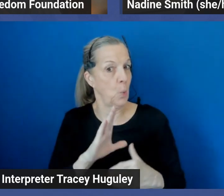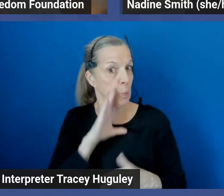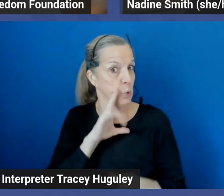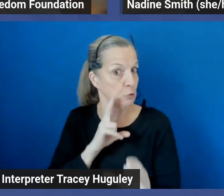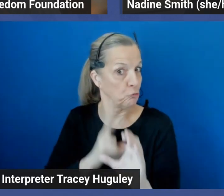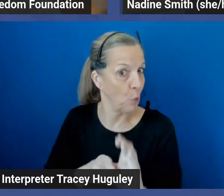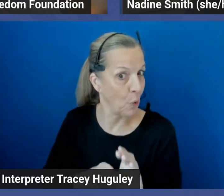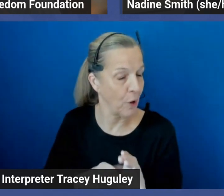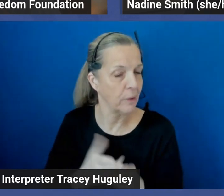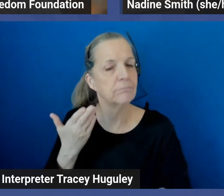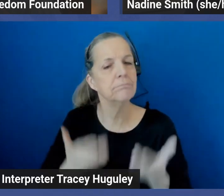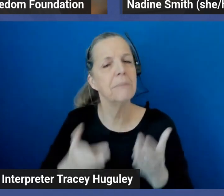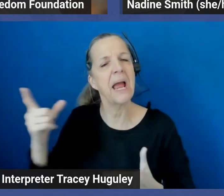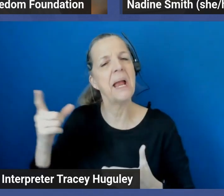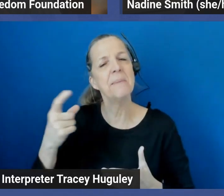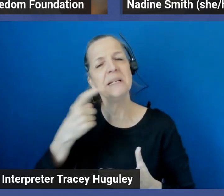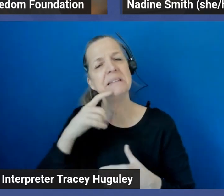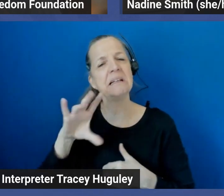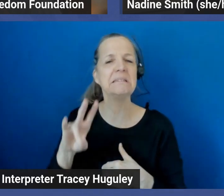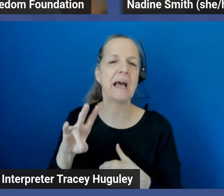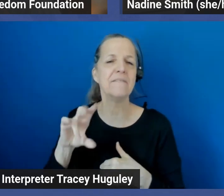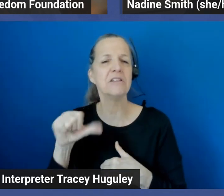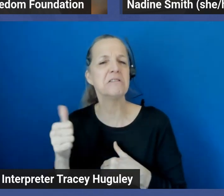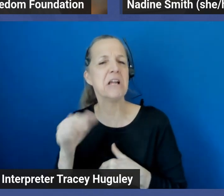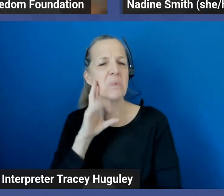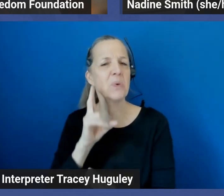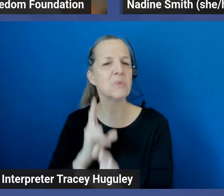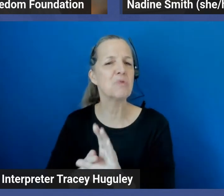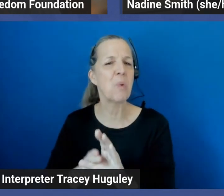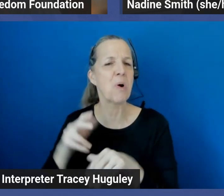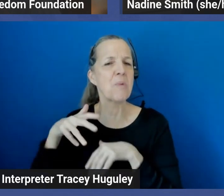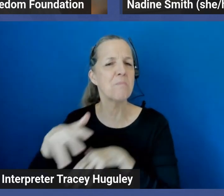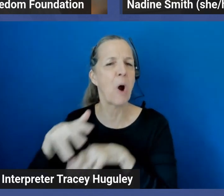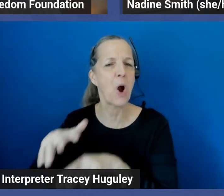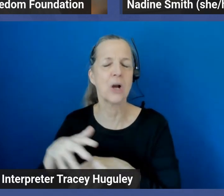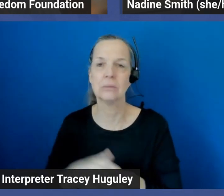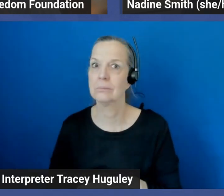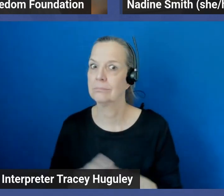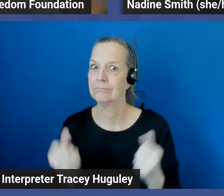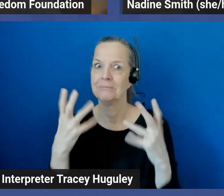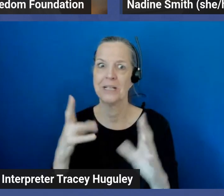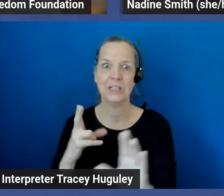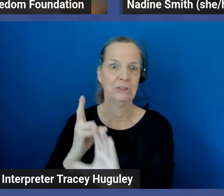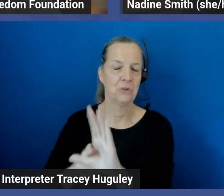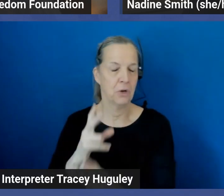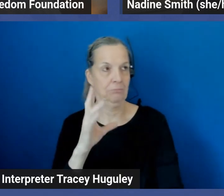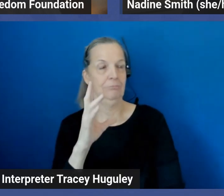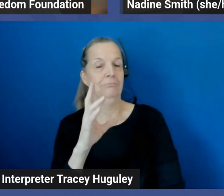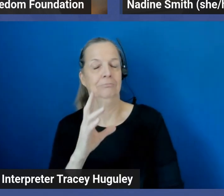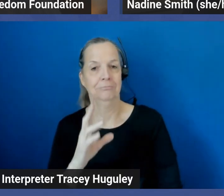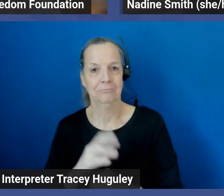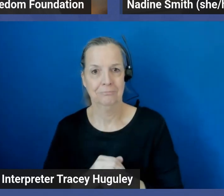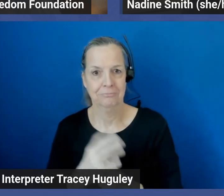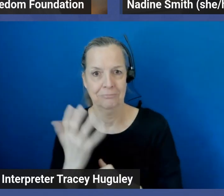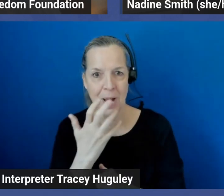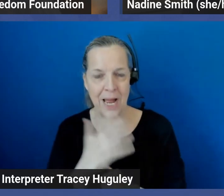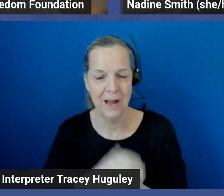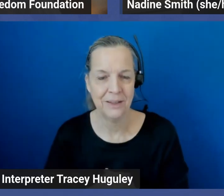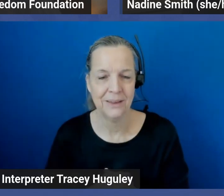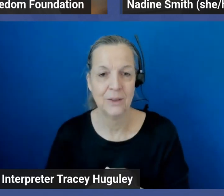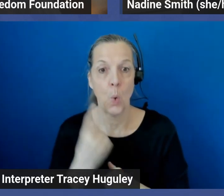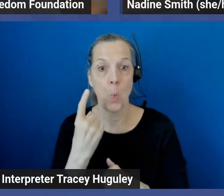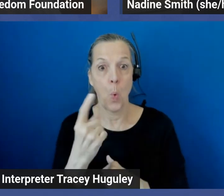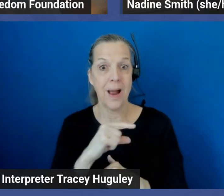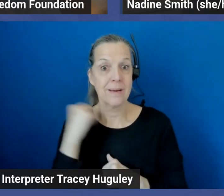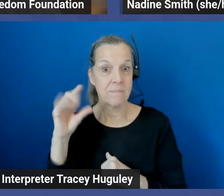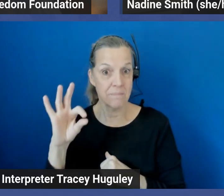He thought we'd have maybe 7, 10, somewhere in there. So clearly there were many more than he had thought. But he said one of the